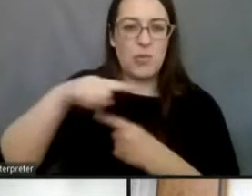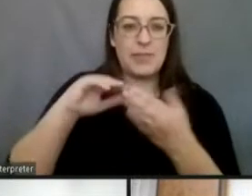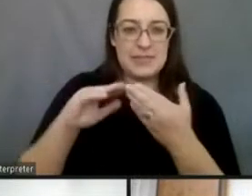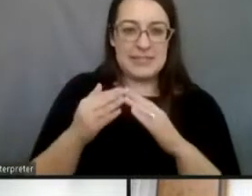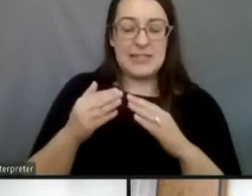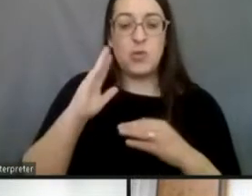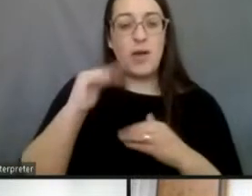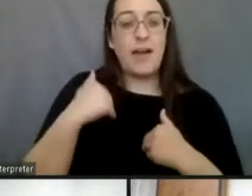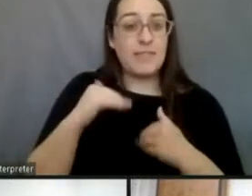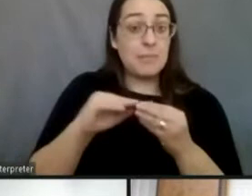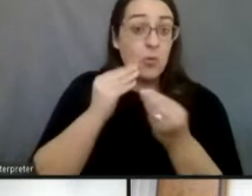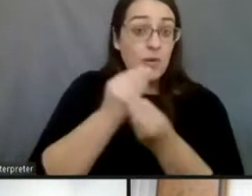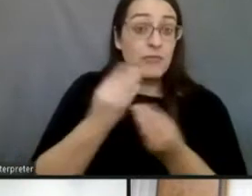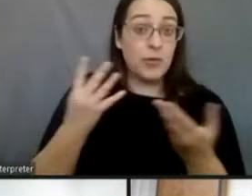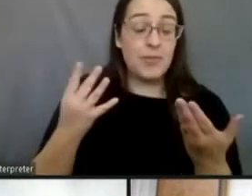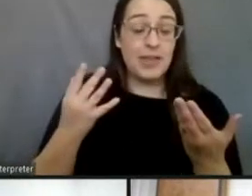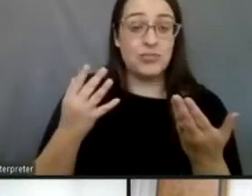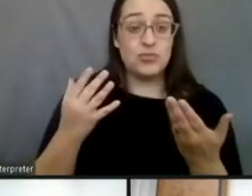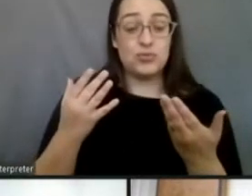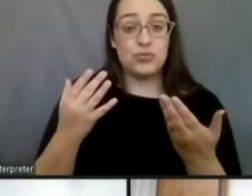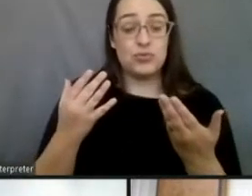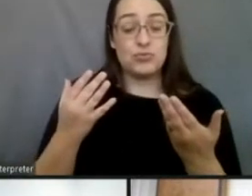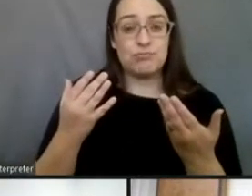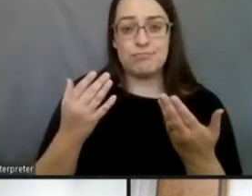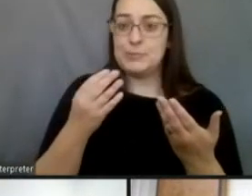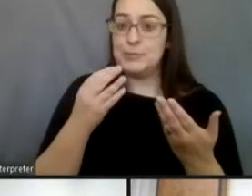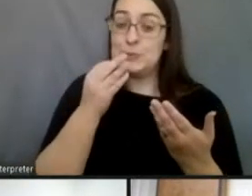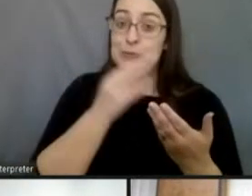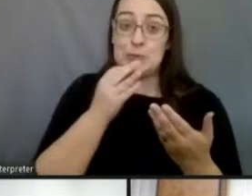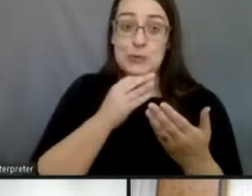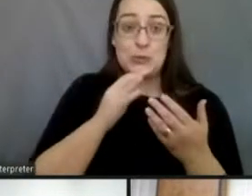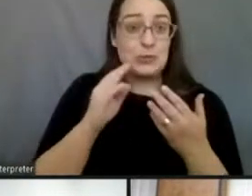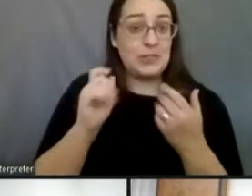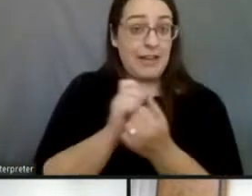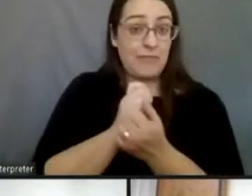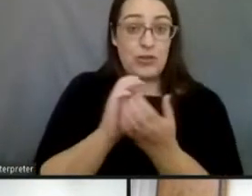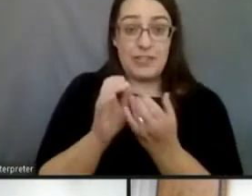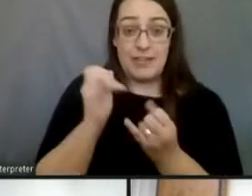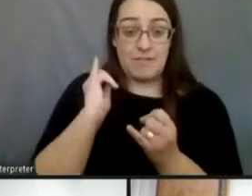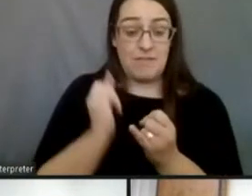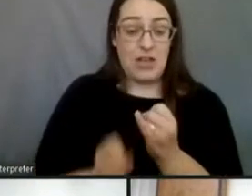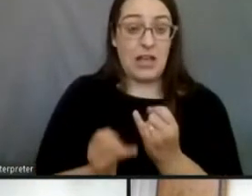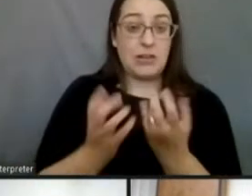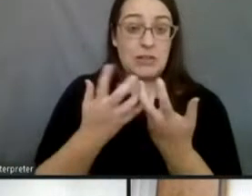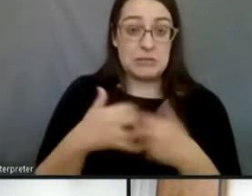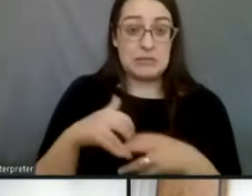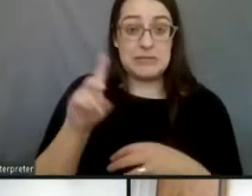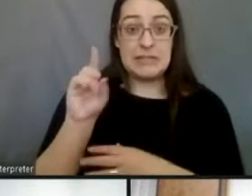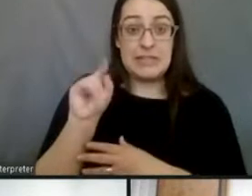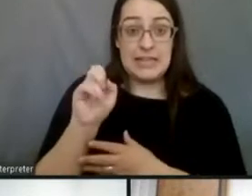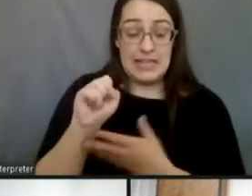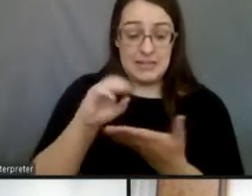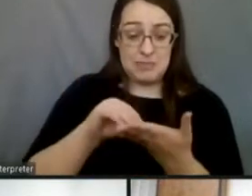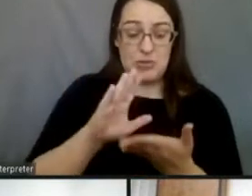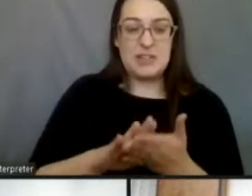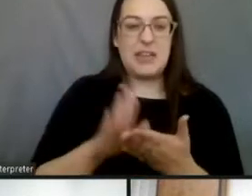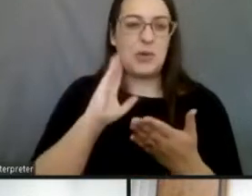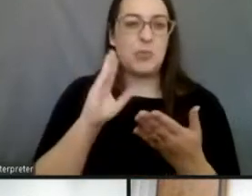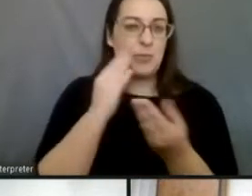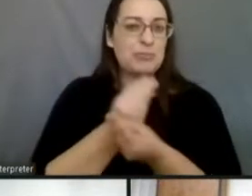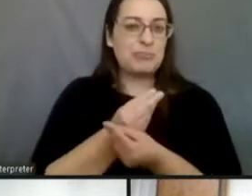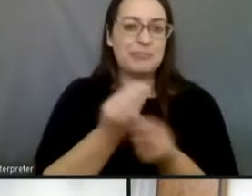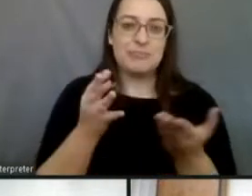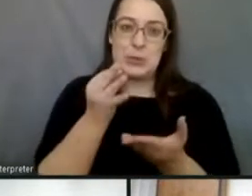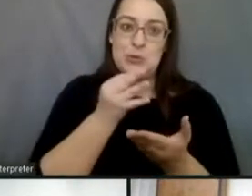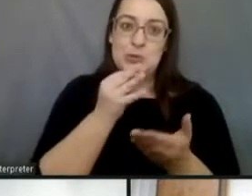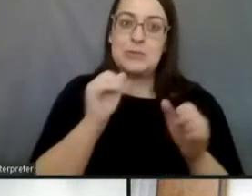we'll have more information just as soon as we have all of the details and worked out and the dates that will be different places. So we'll give that to you just